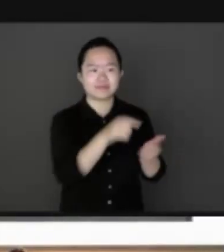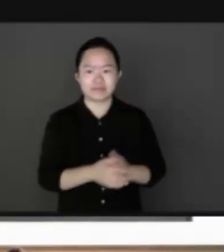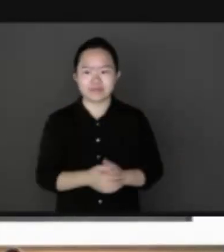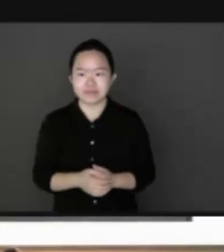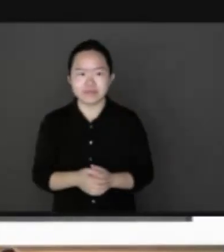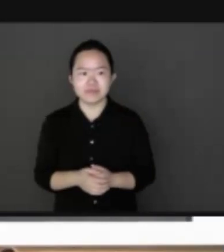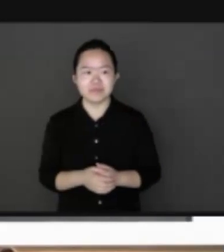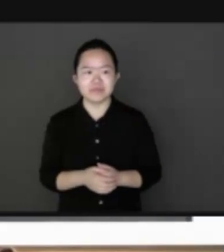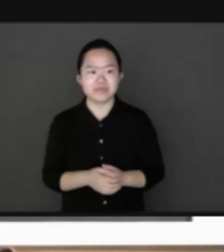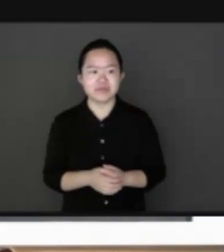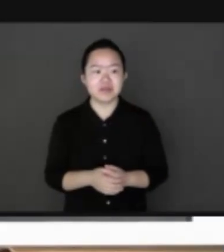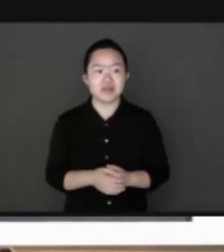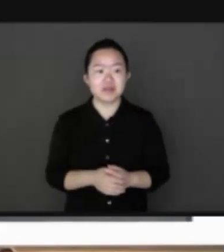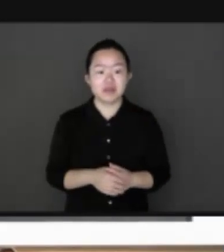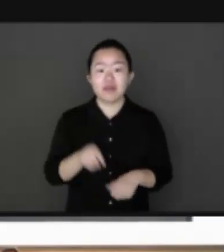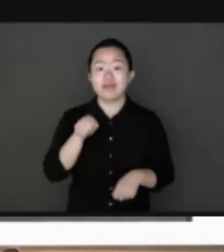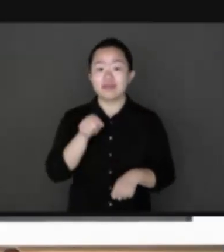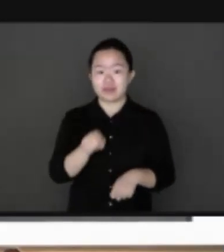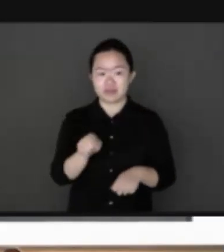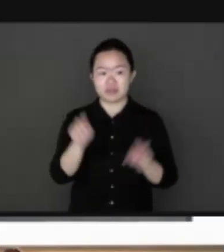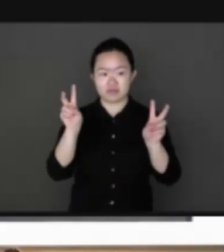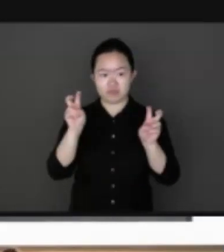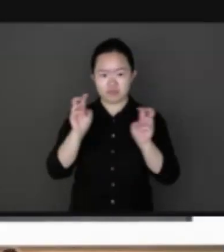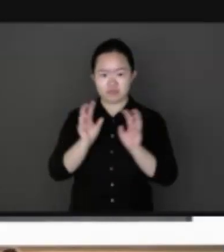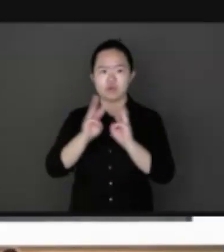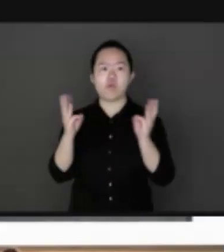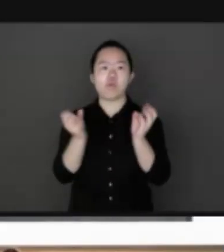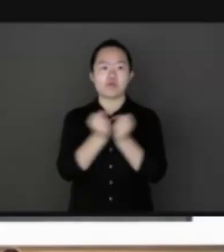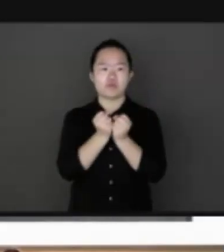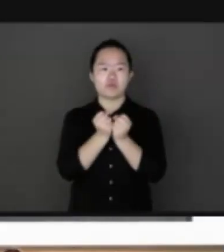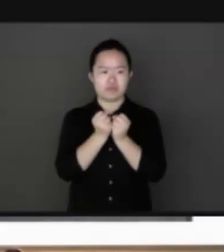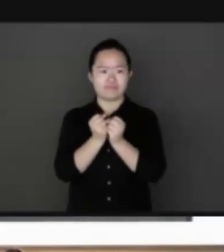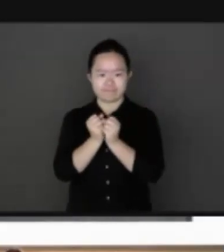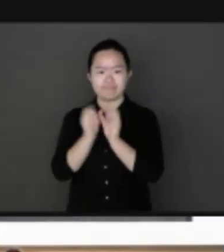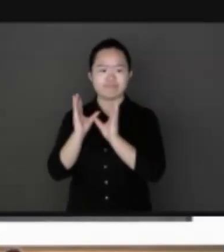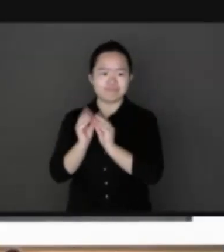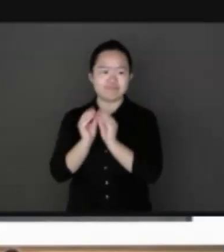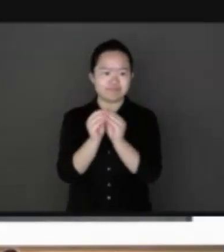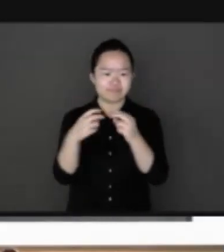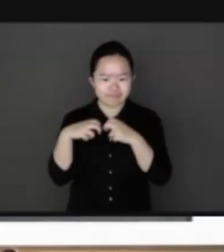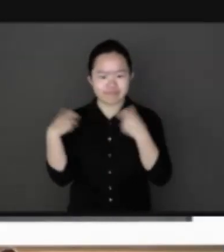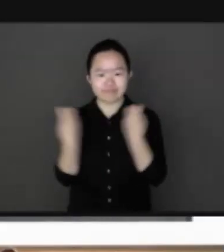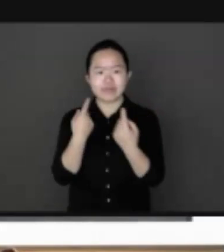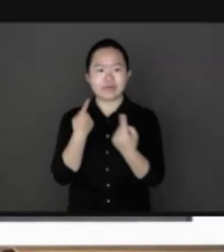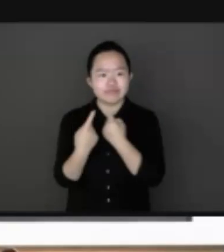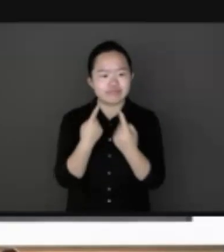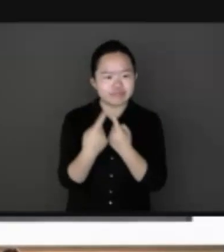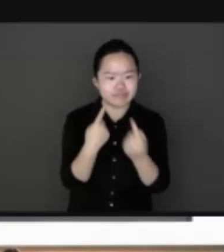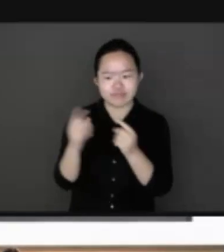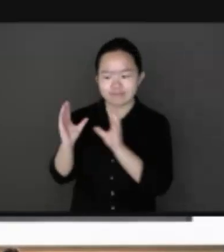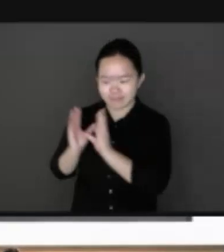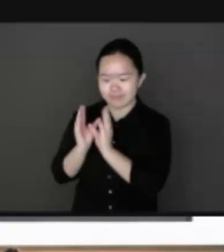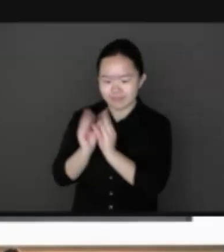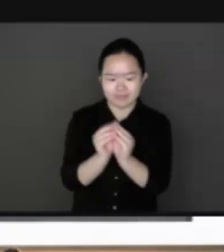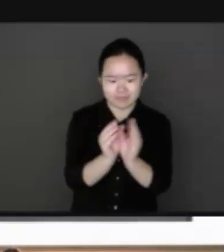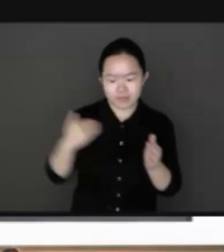series of workshops where we let people with different perspectives on this work together, and